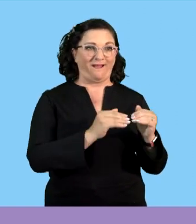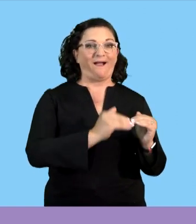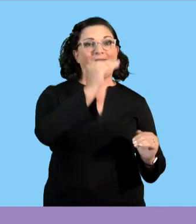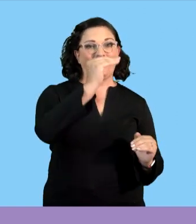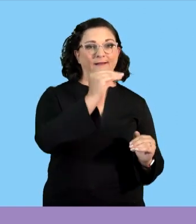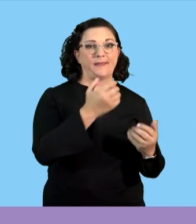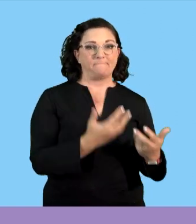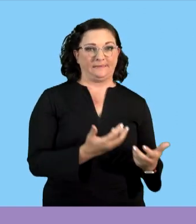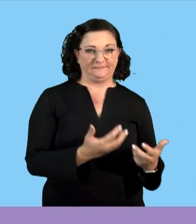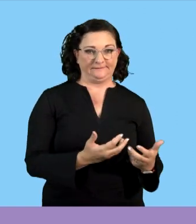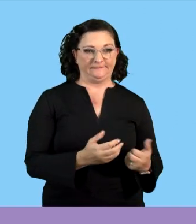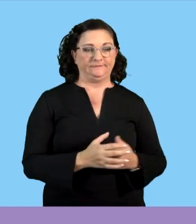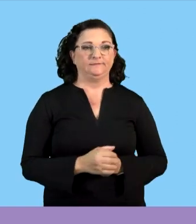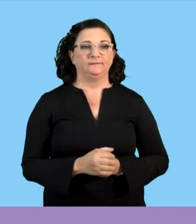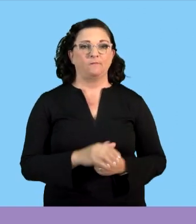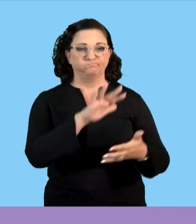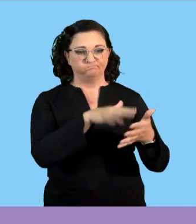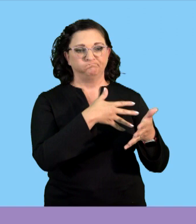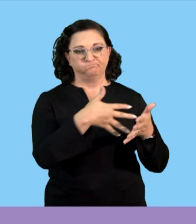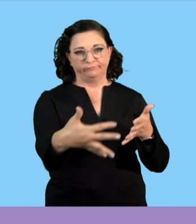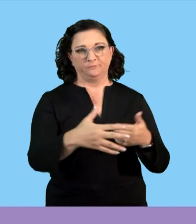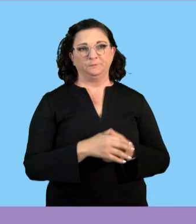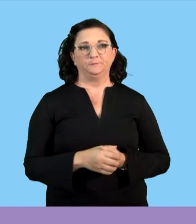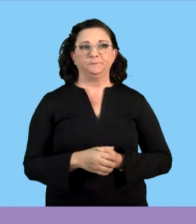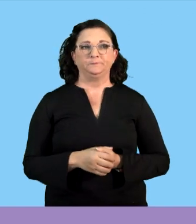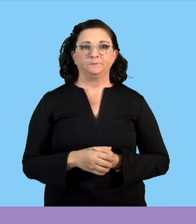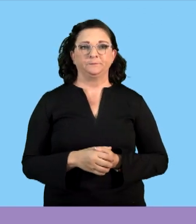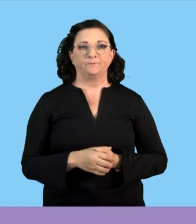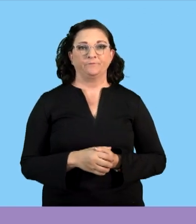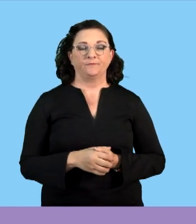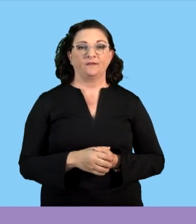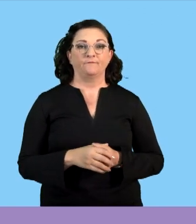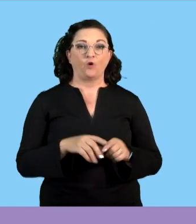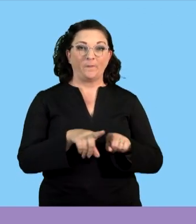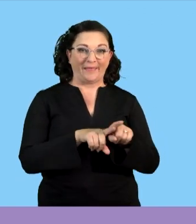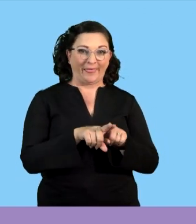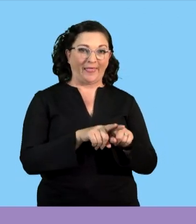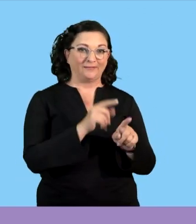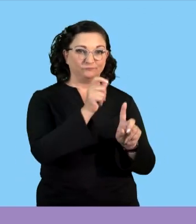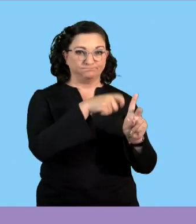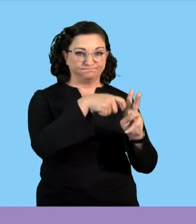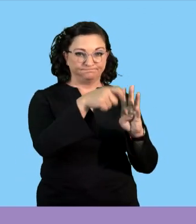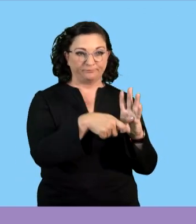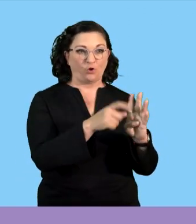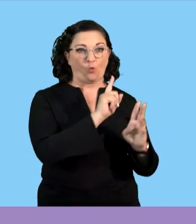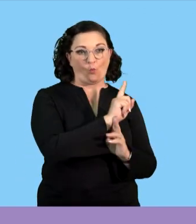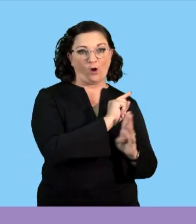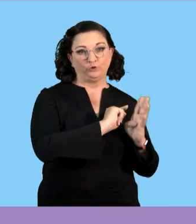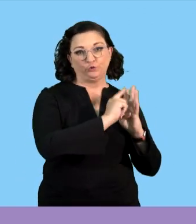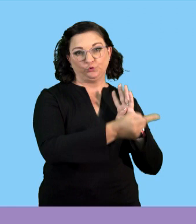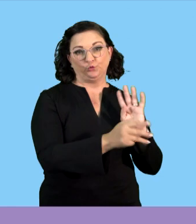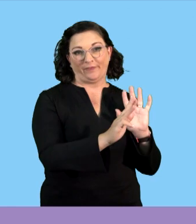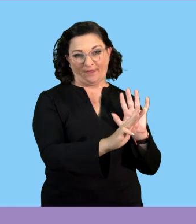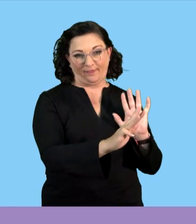below. And we have this table, and I want us to pay attention. Each athlete from number 1 to 9